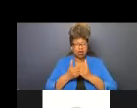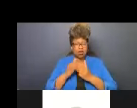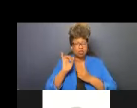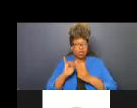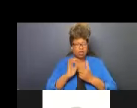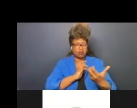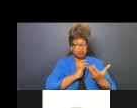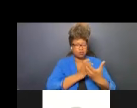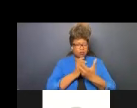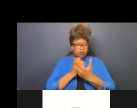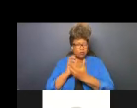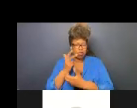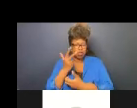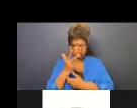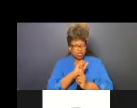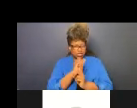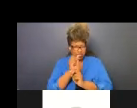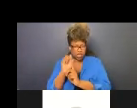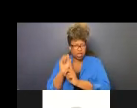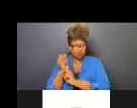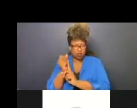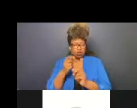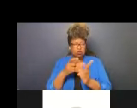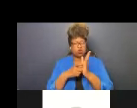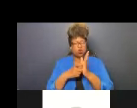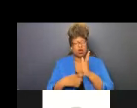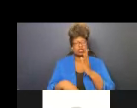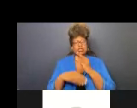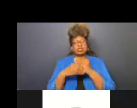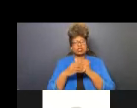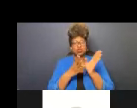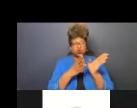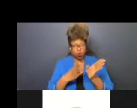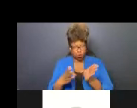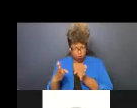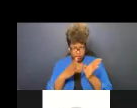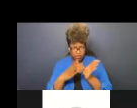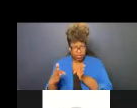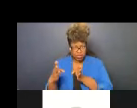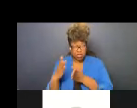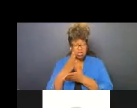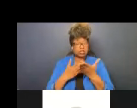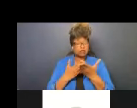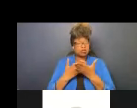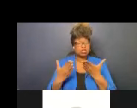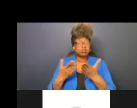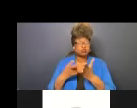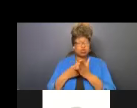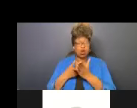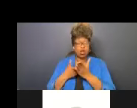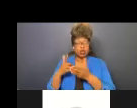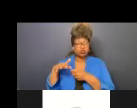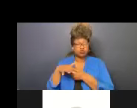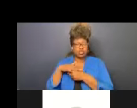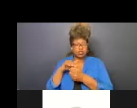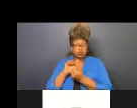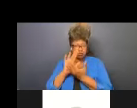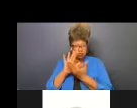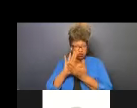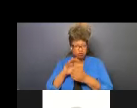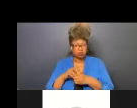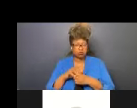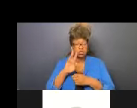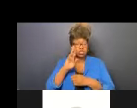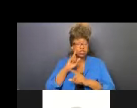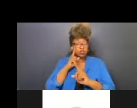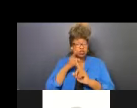level, what requires additional coordination, and then the things that require a regional approach. So 6 goals have been identified so far,